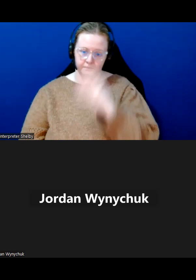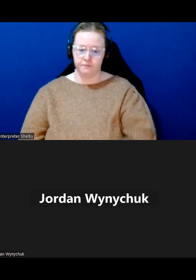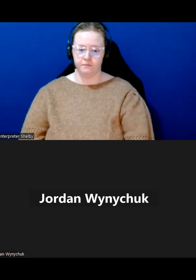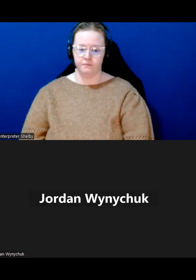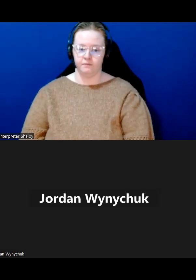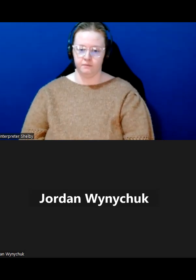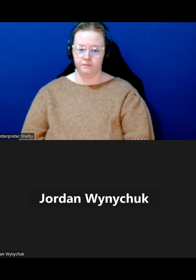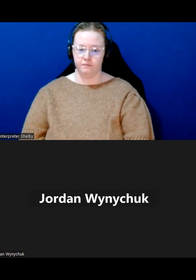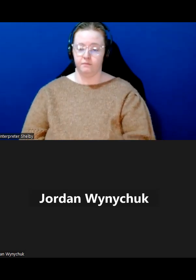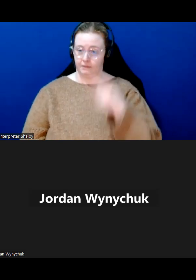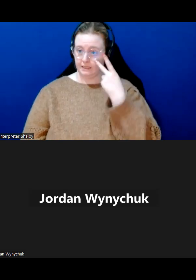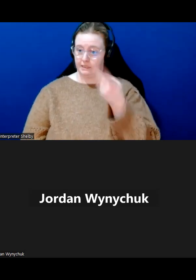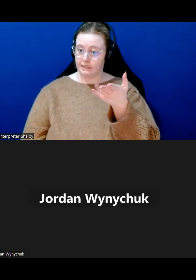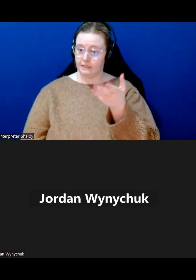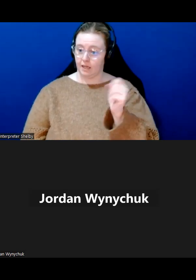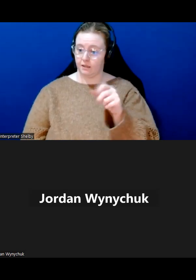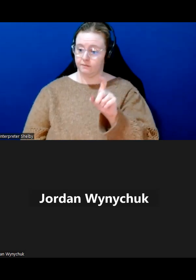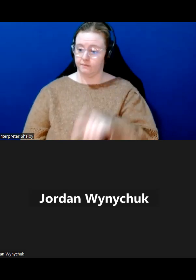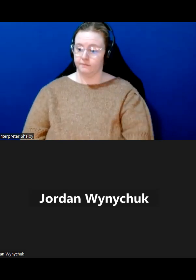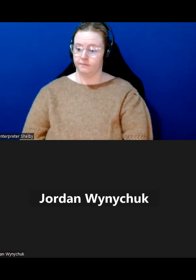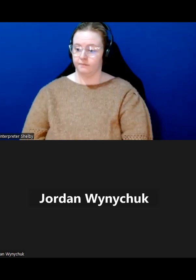Can everybody see my screen?